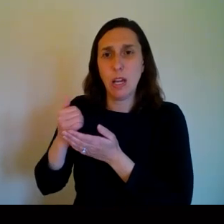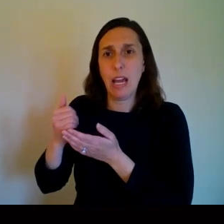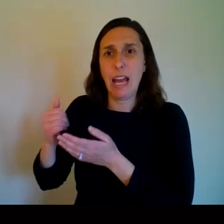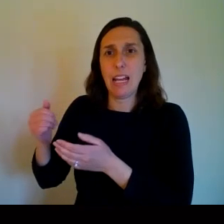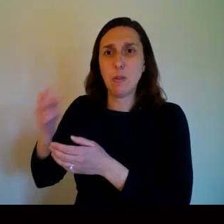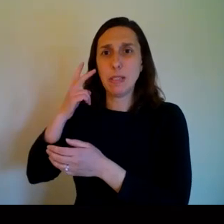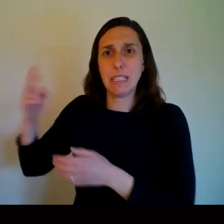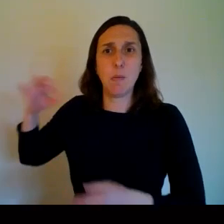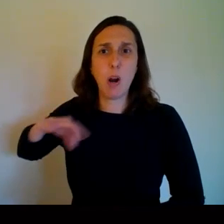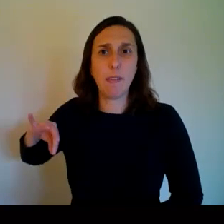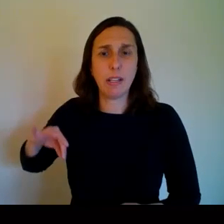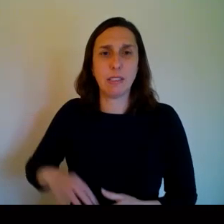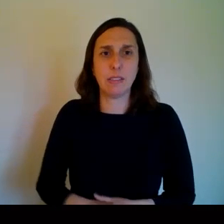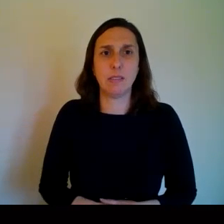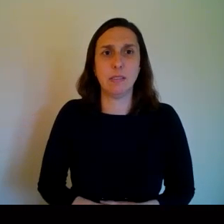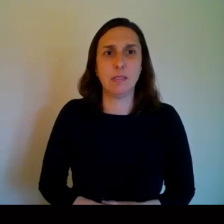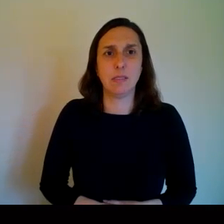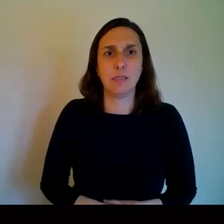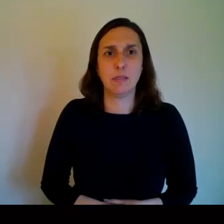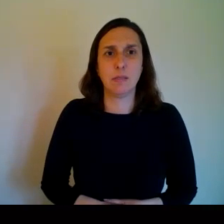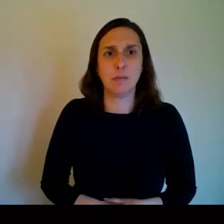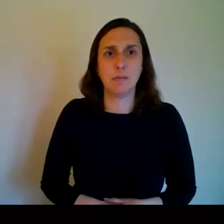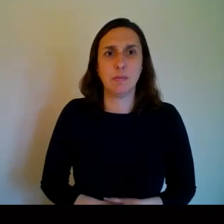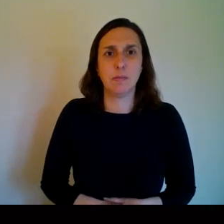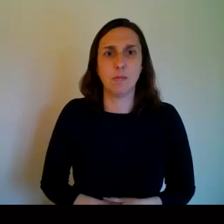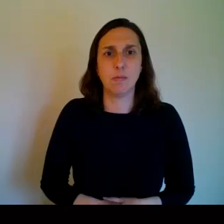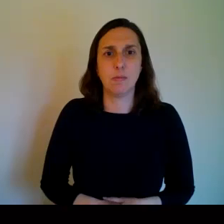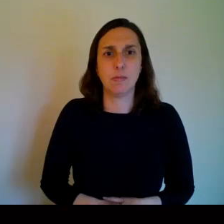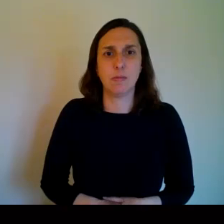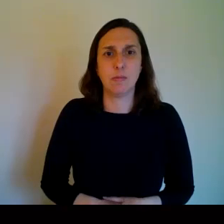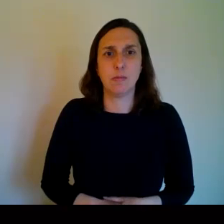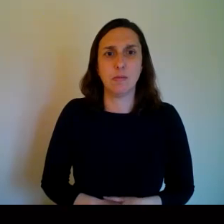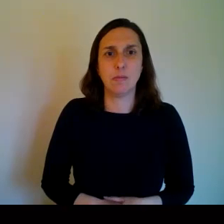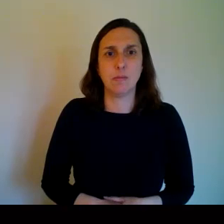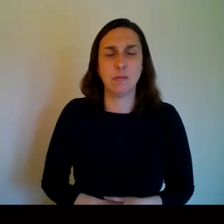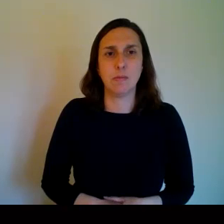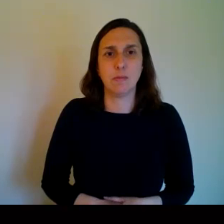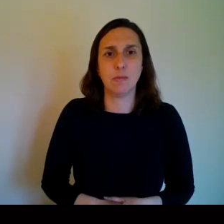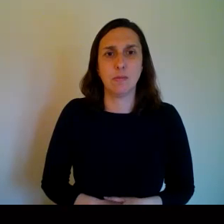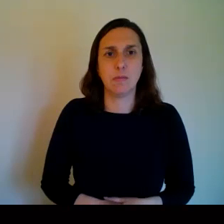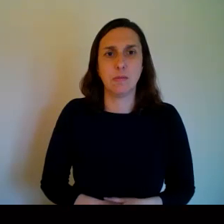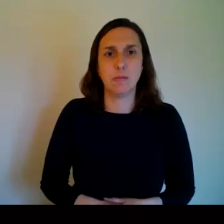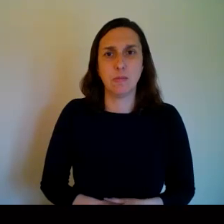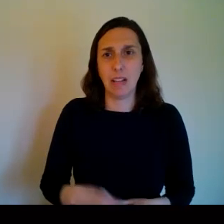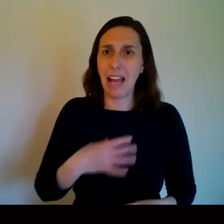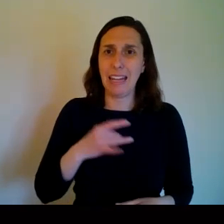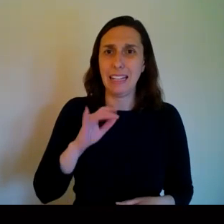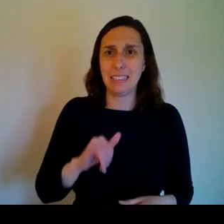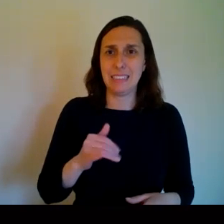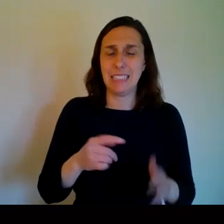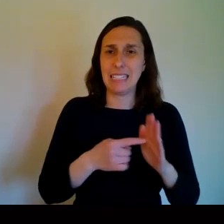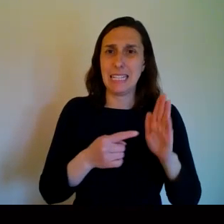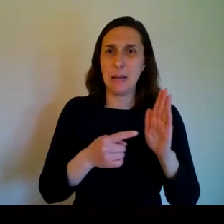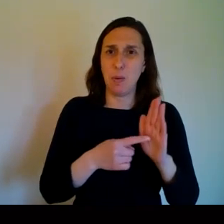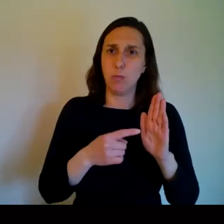Sorry, I find giving a reason for function algebra a little bit better than jumping into the rules sometime, and I like this example.